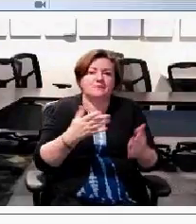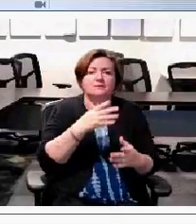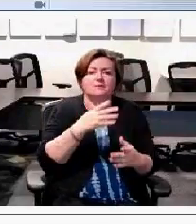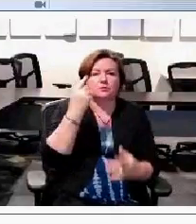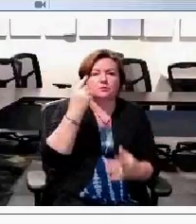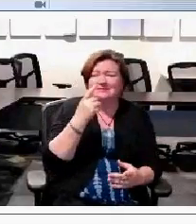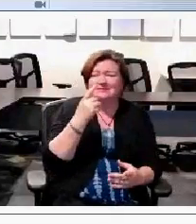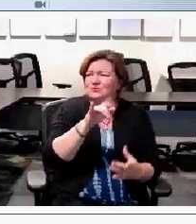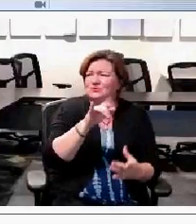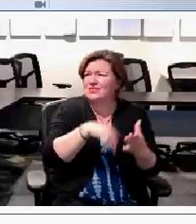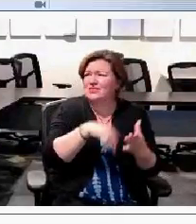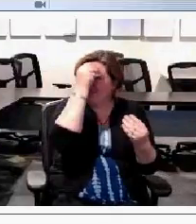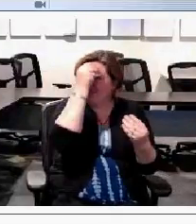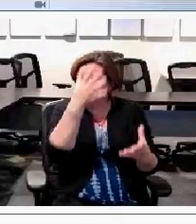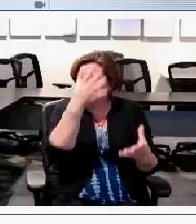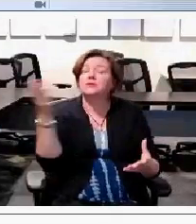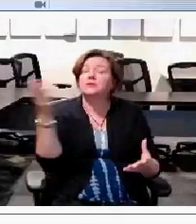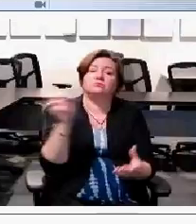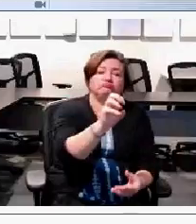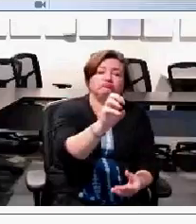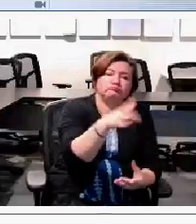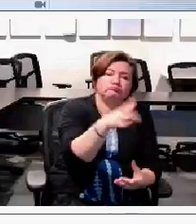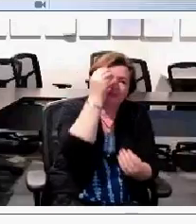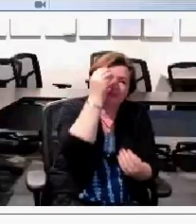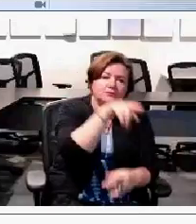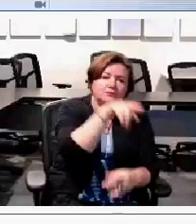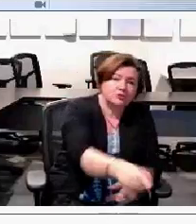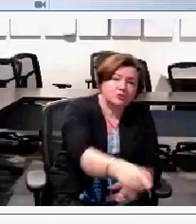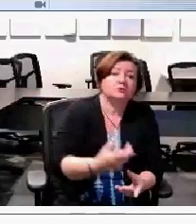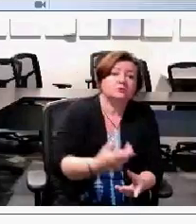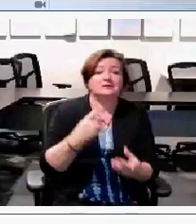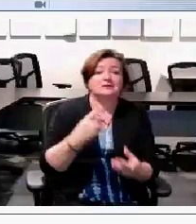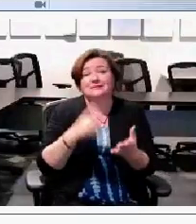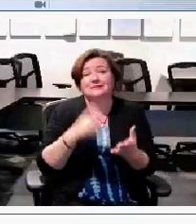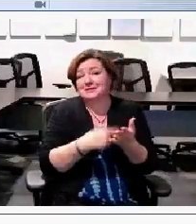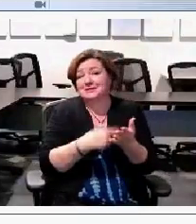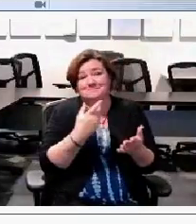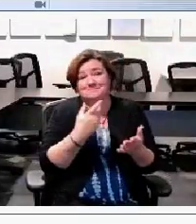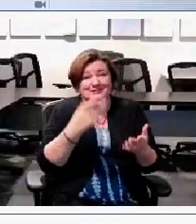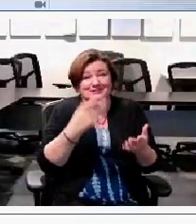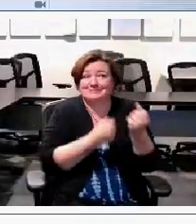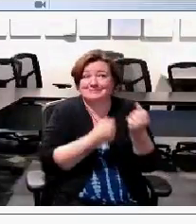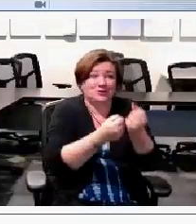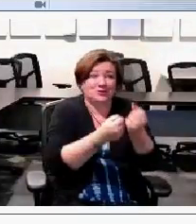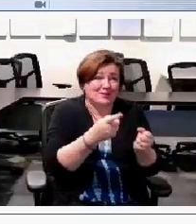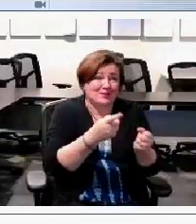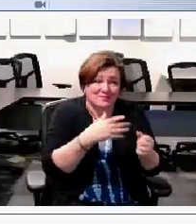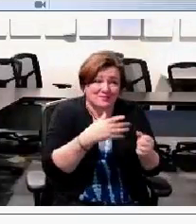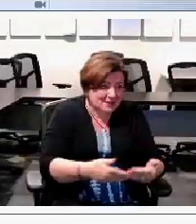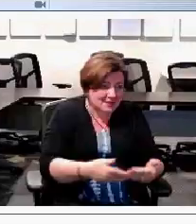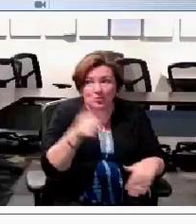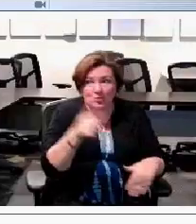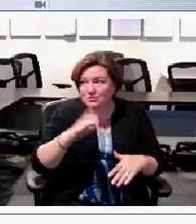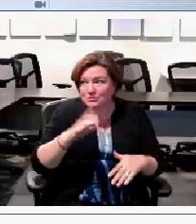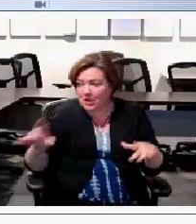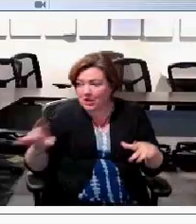of listen to it. Or sometimes we're just an extra set of hands when there's a baby or another toddler that